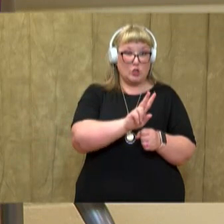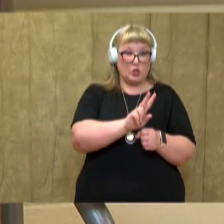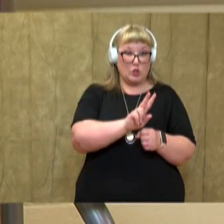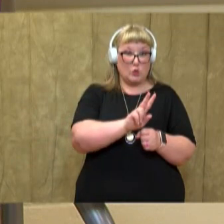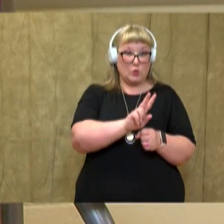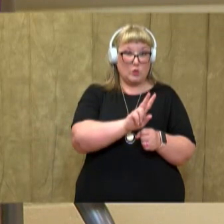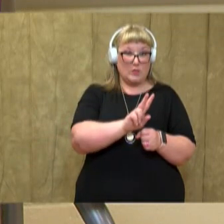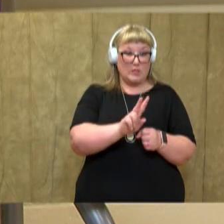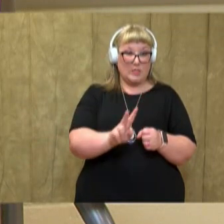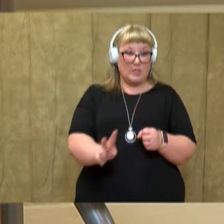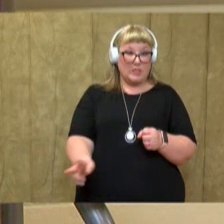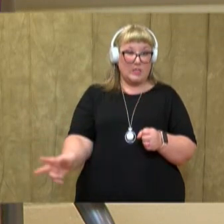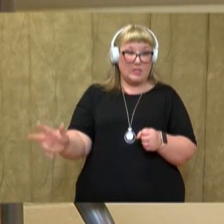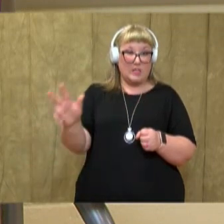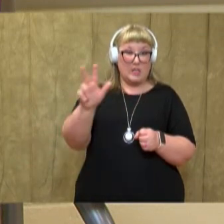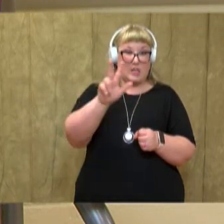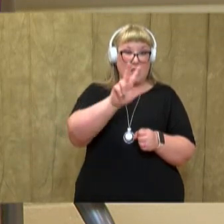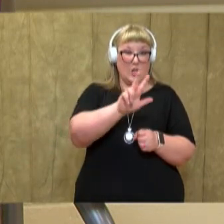2,